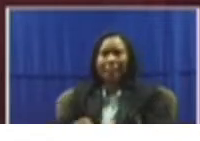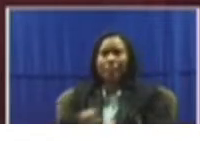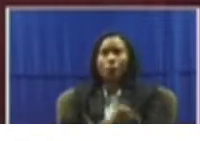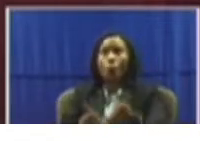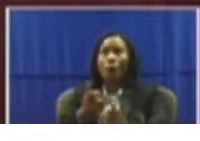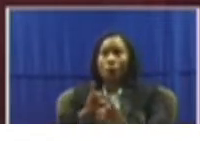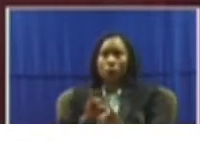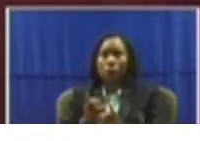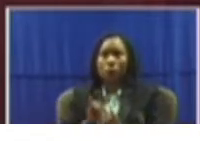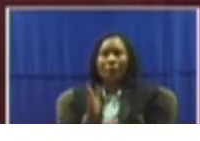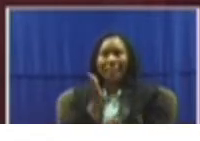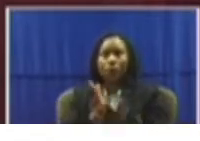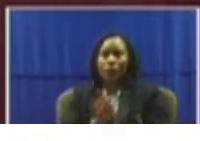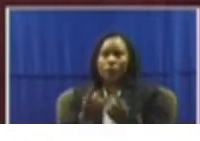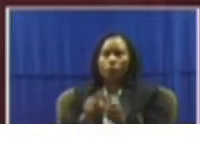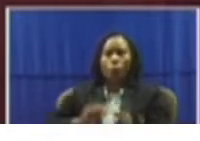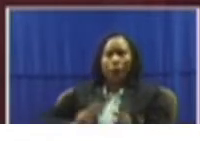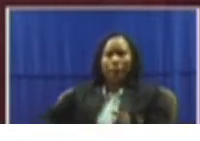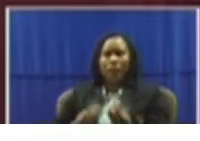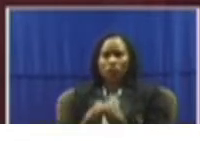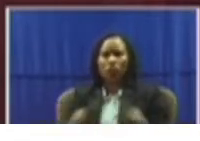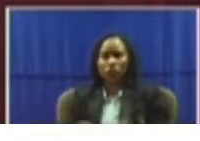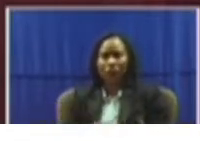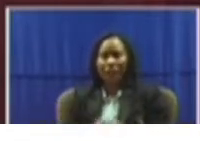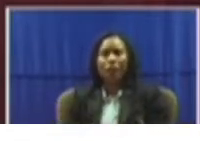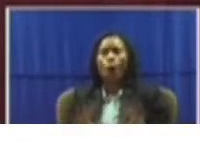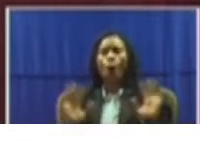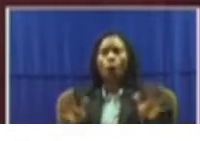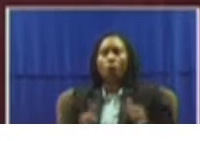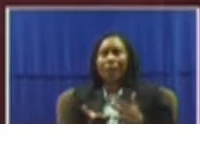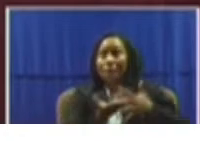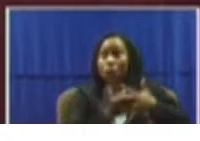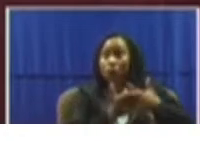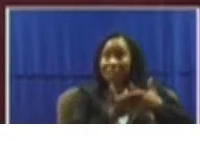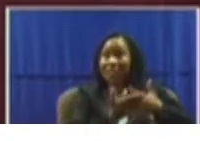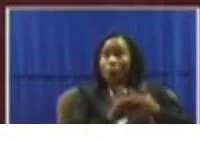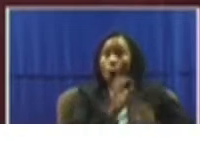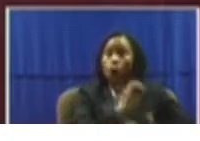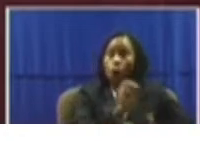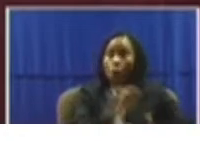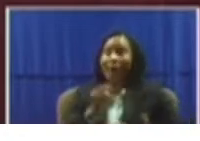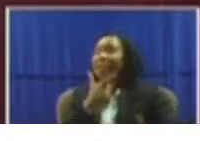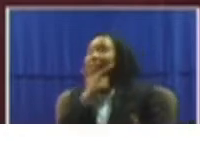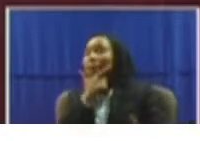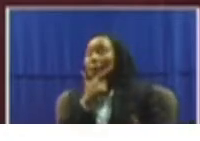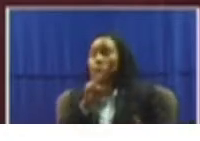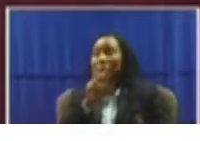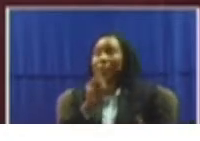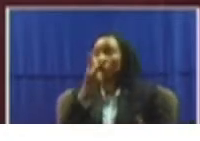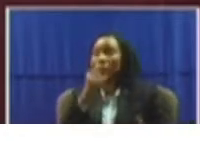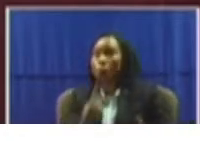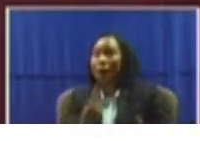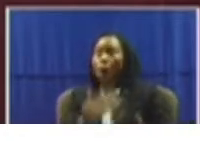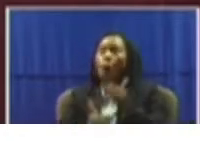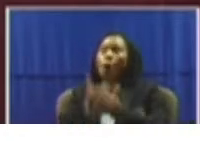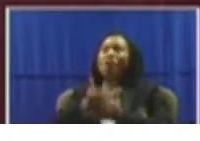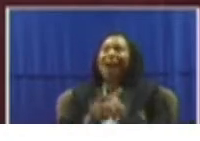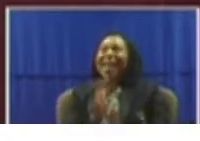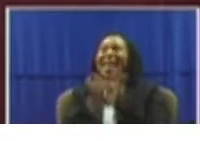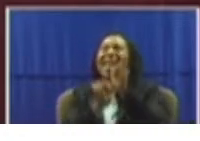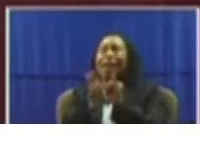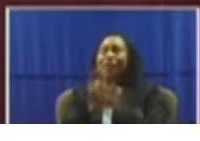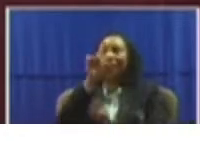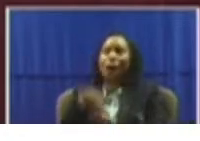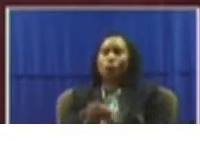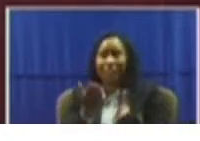and children. Just between October and December 2021, over 11,000 cases of rape